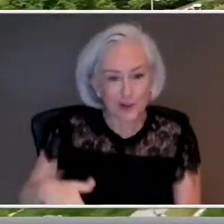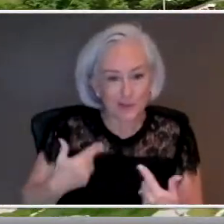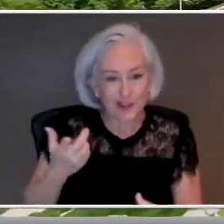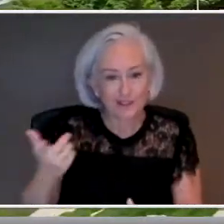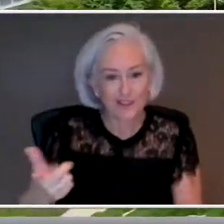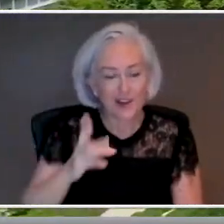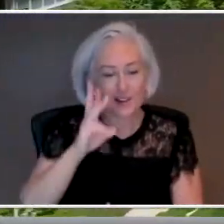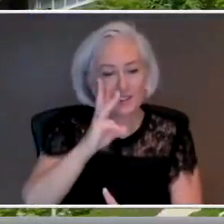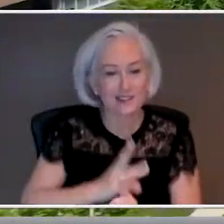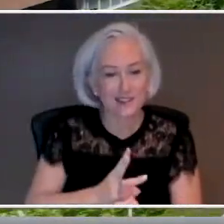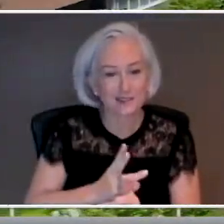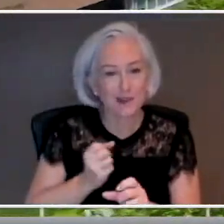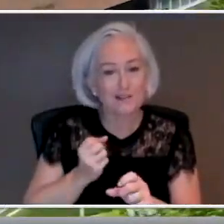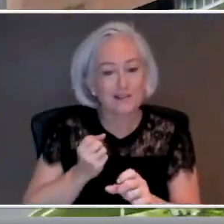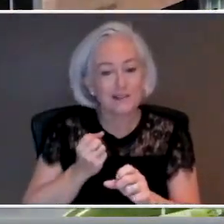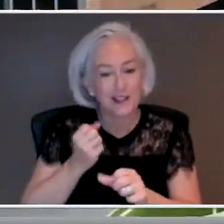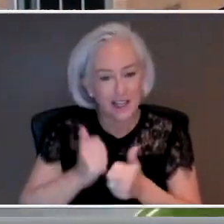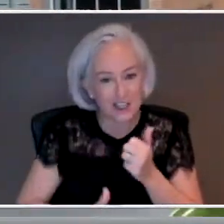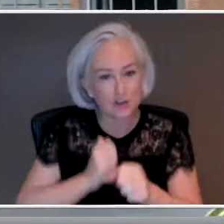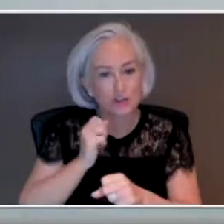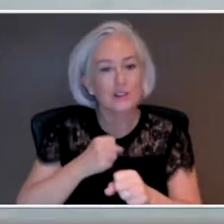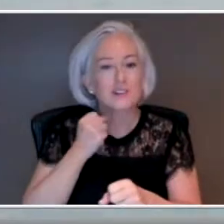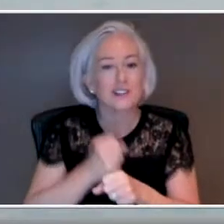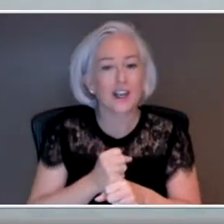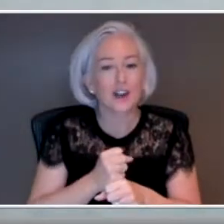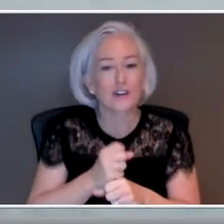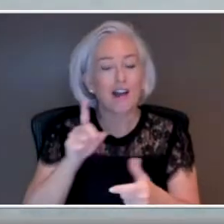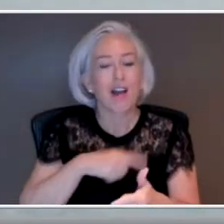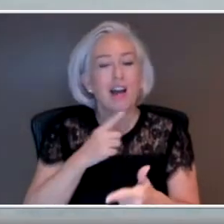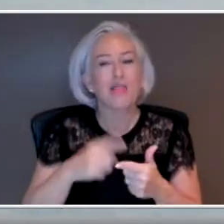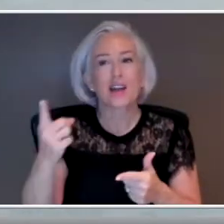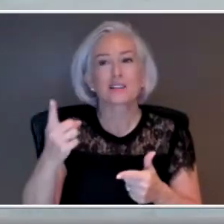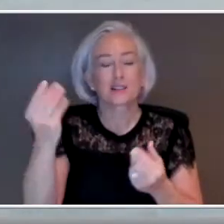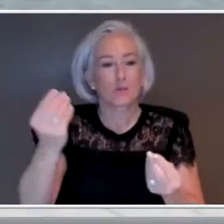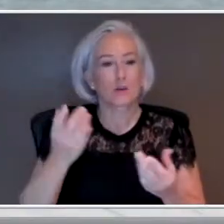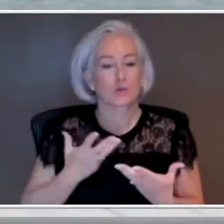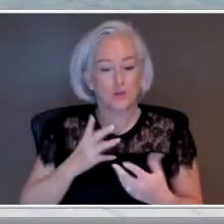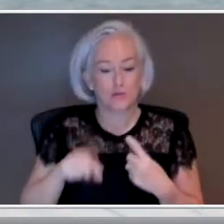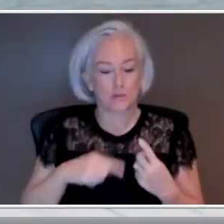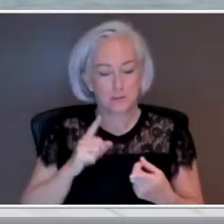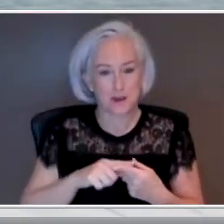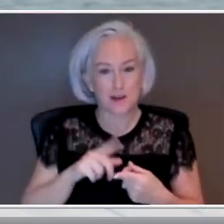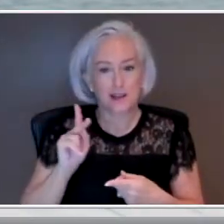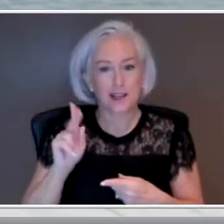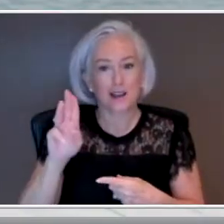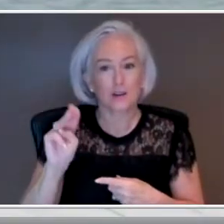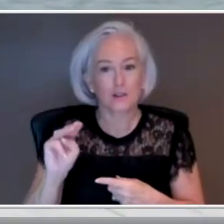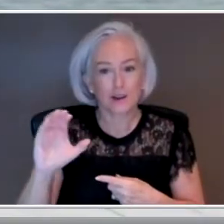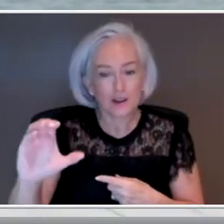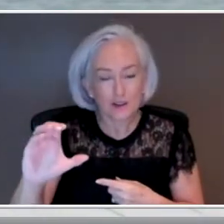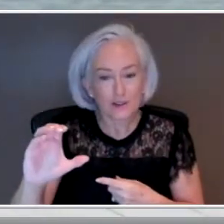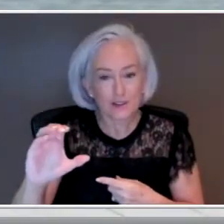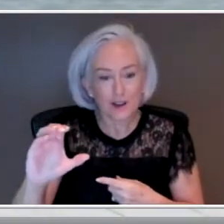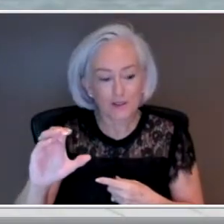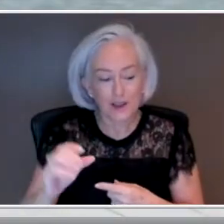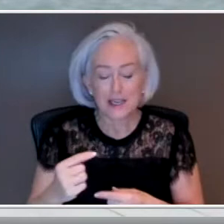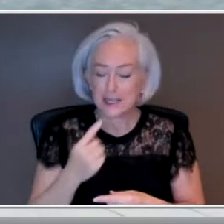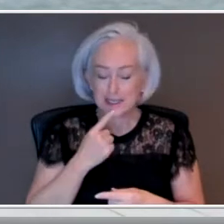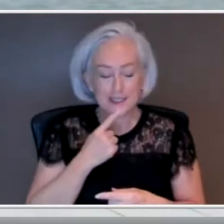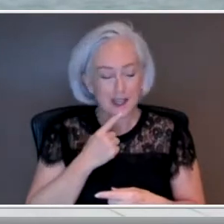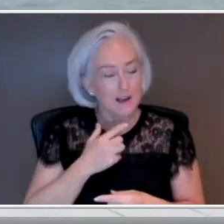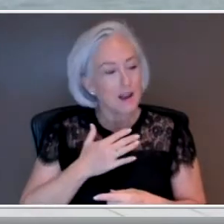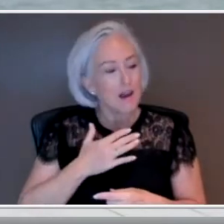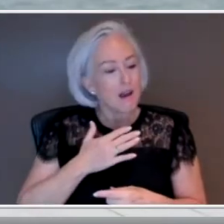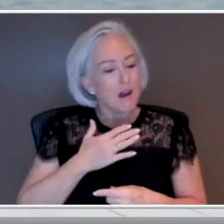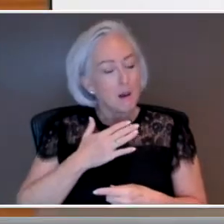received at the University of Kansas Health System. I primarily went off of his recommendation that his health care that he received there,